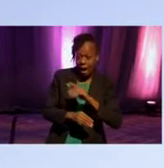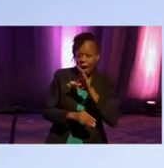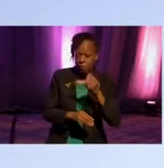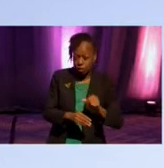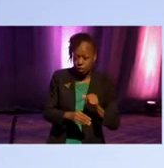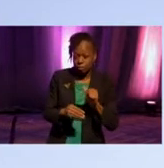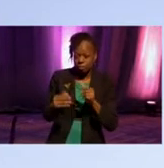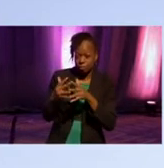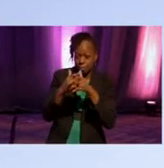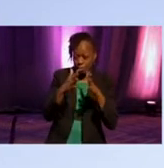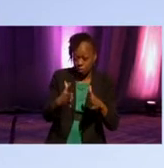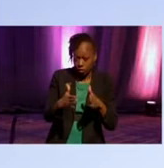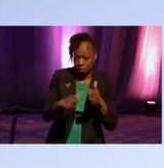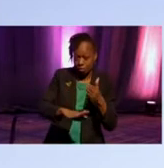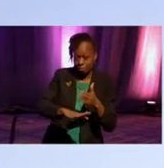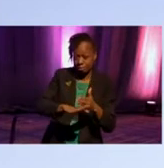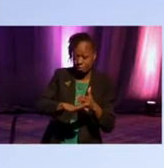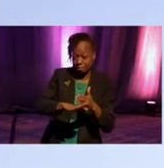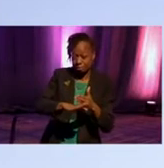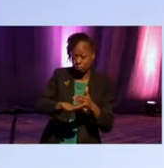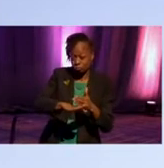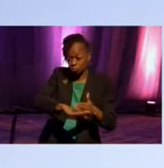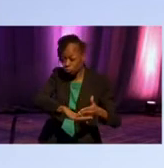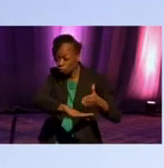even greater. It's